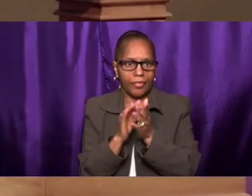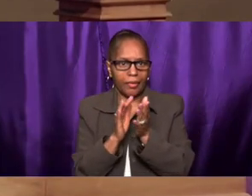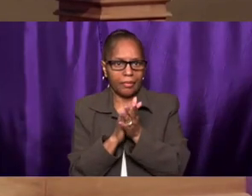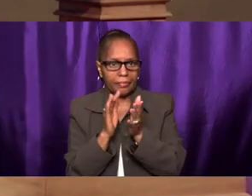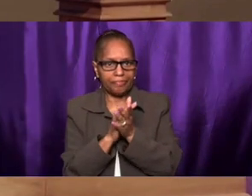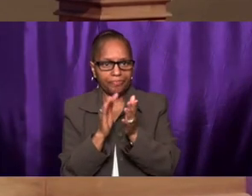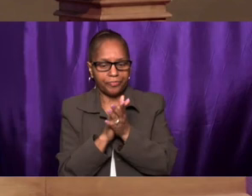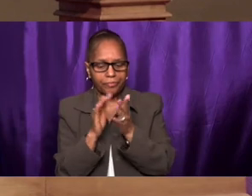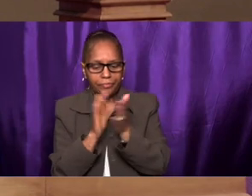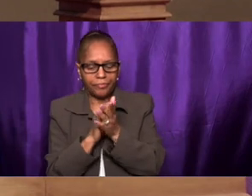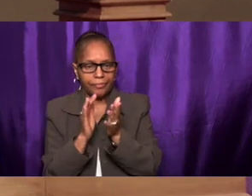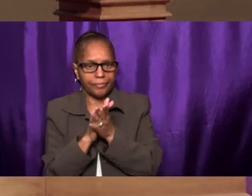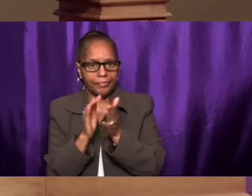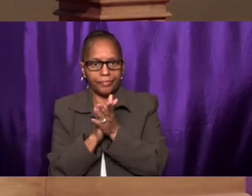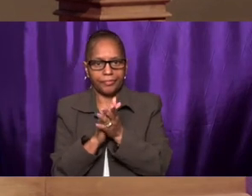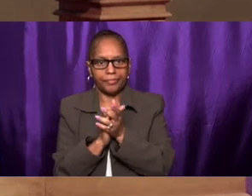I know.